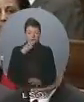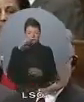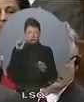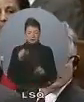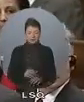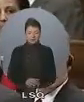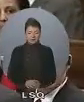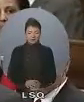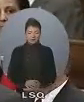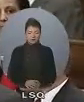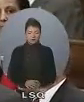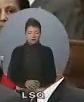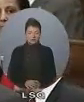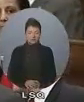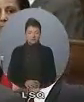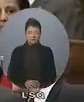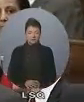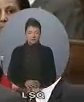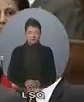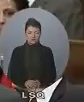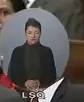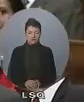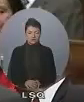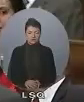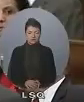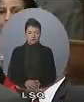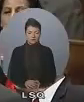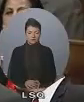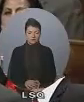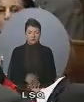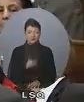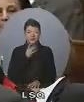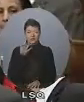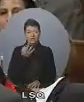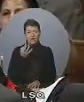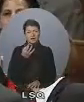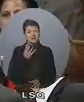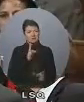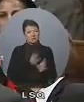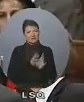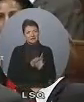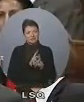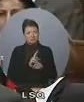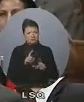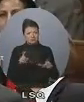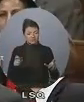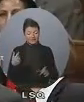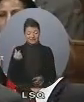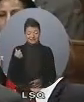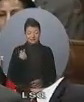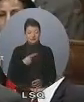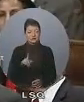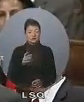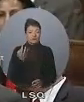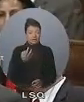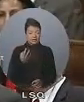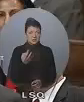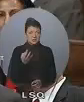we do participate in a number of conferences internationally. Most recently, we were at a conference in New York